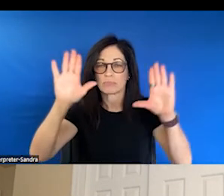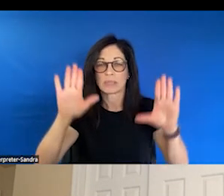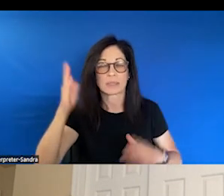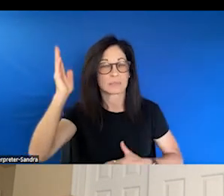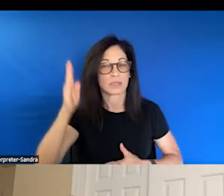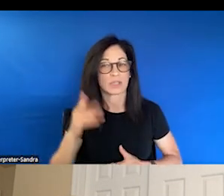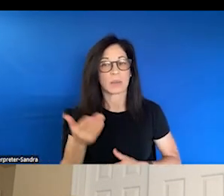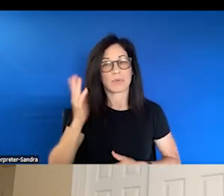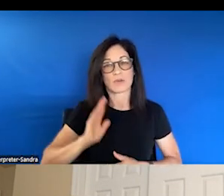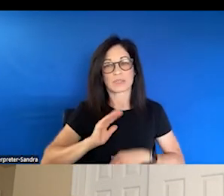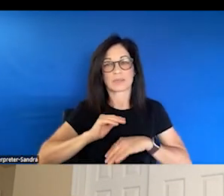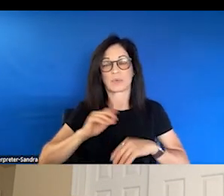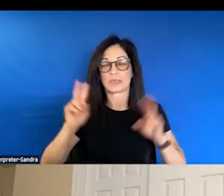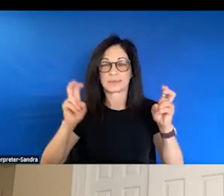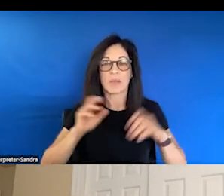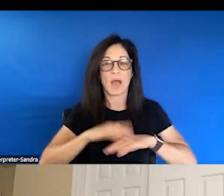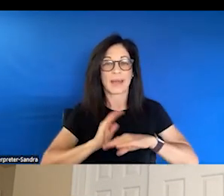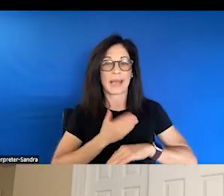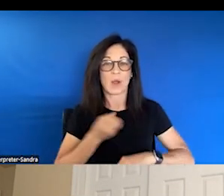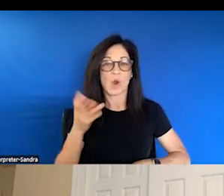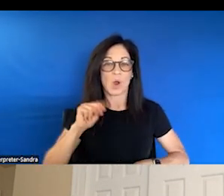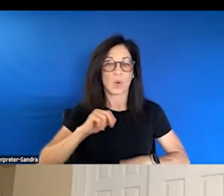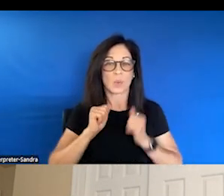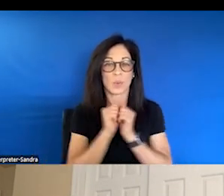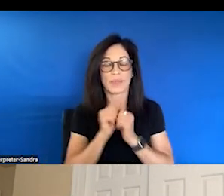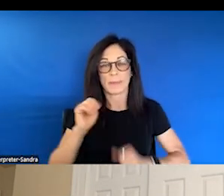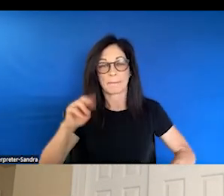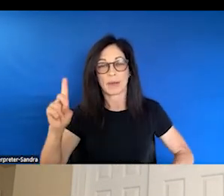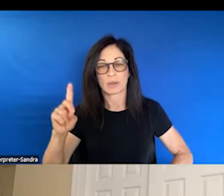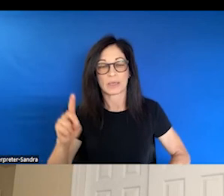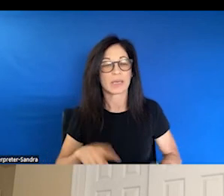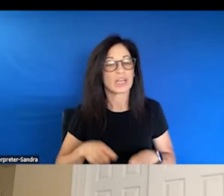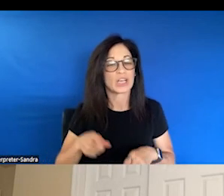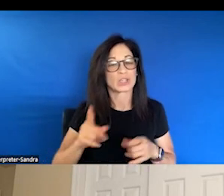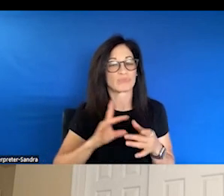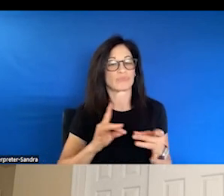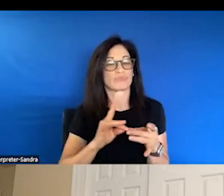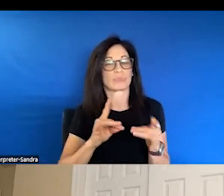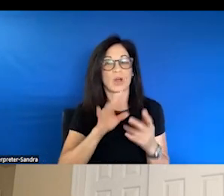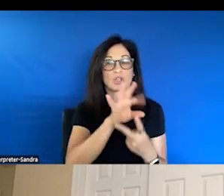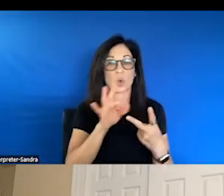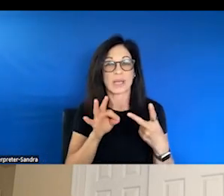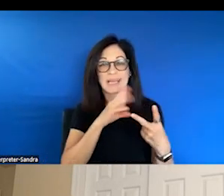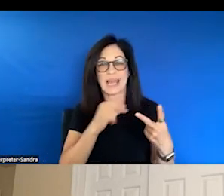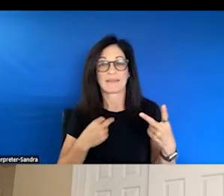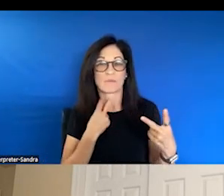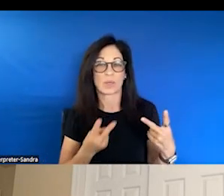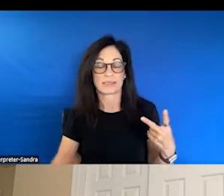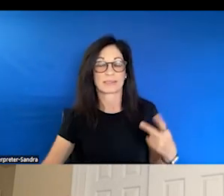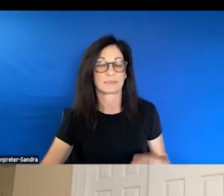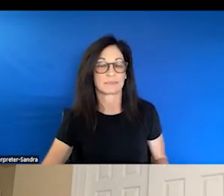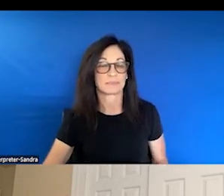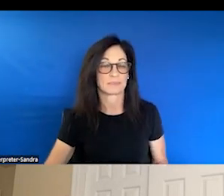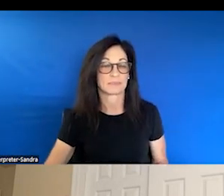Our Own of Maryland. Now she's with Youth Move. And she talked about choice and voice, how